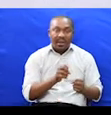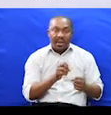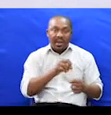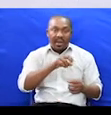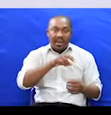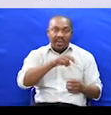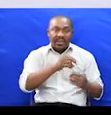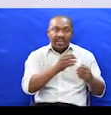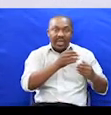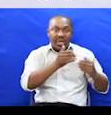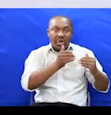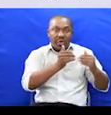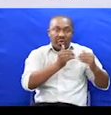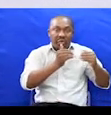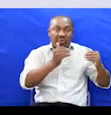a neutral